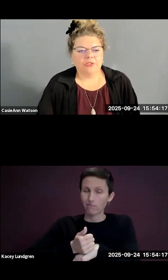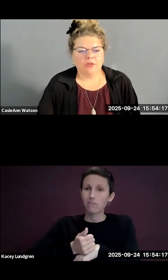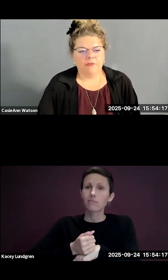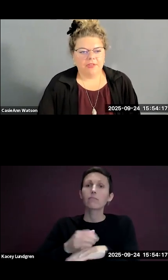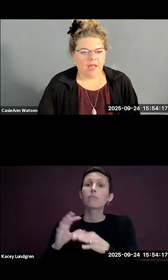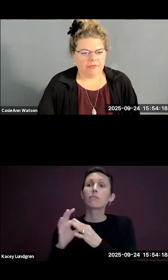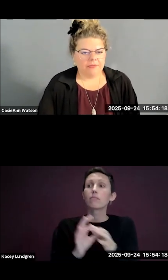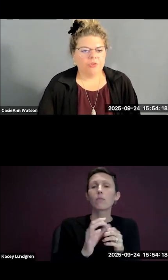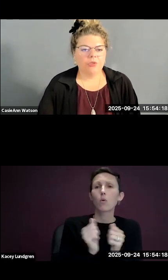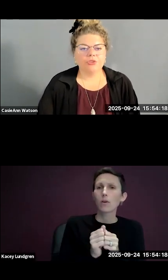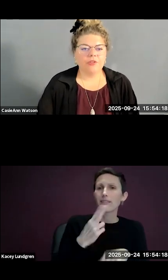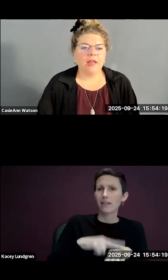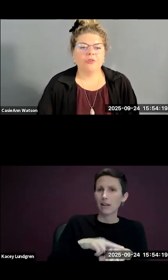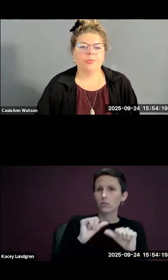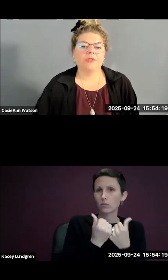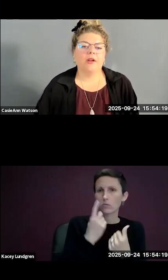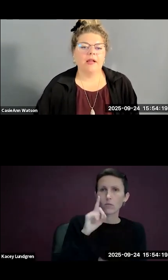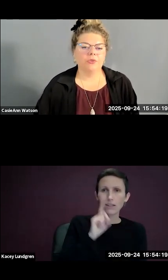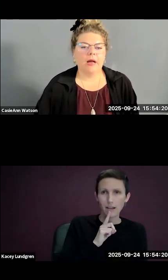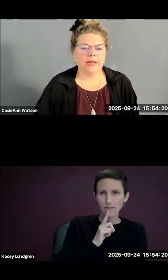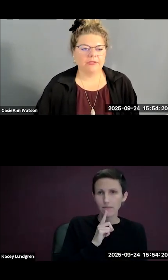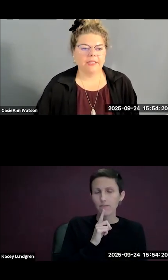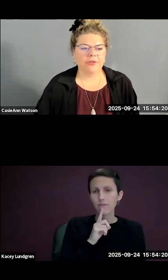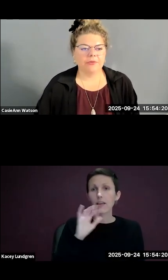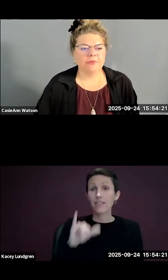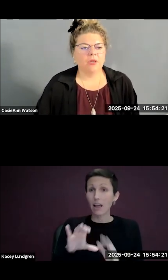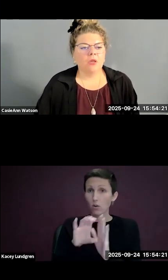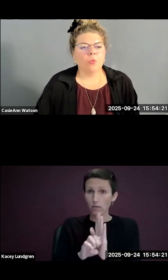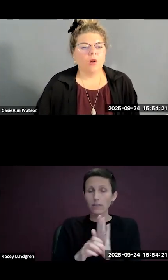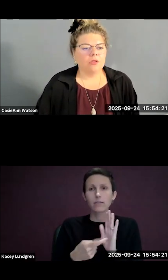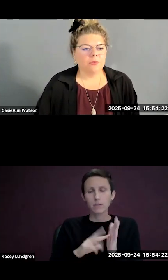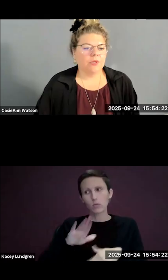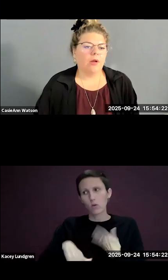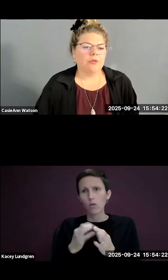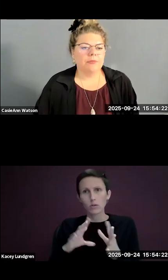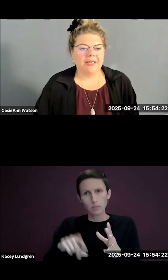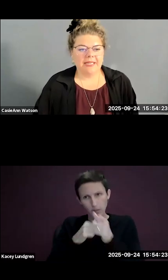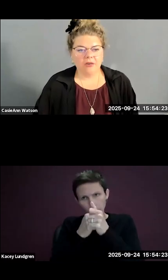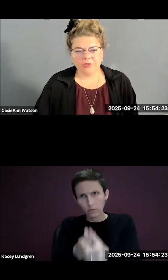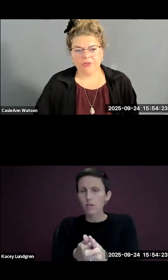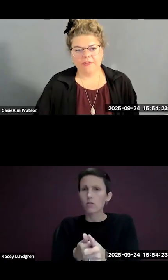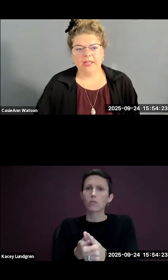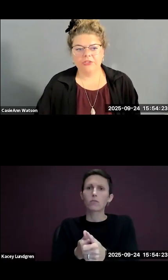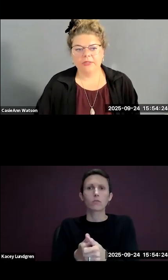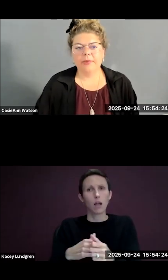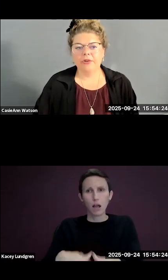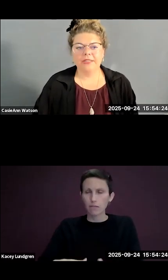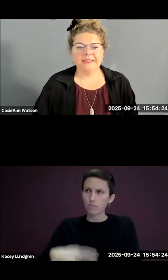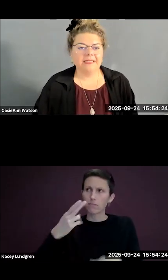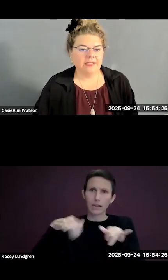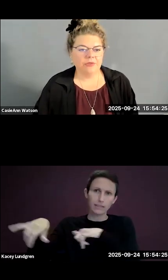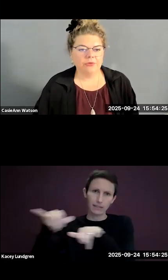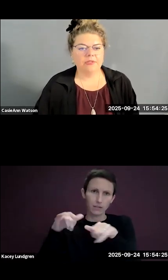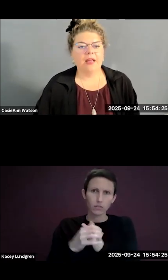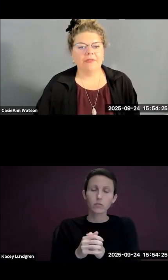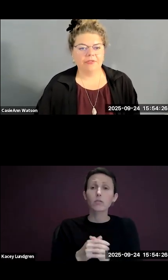National Association of the Deaf, to ensure that interpreters are held to a higher standard. We're also required to maintain our certification by